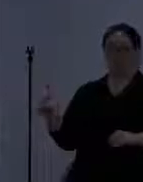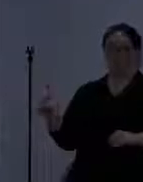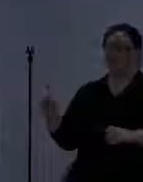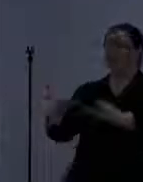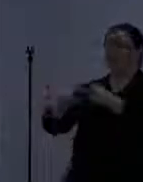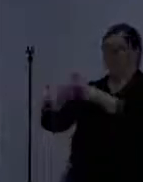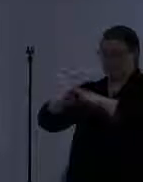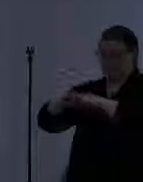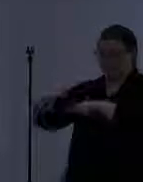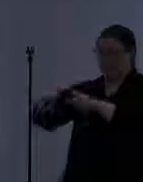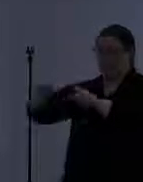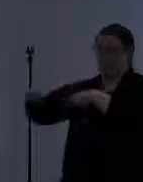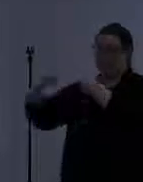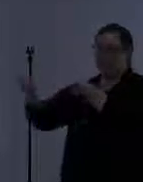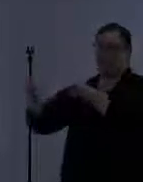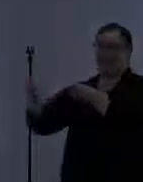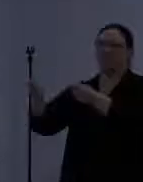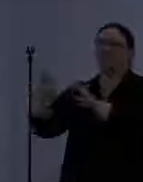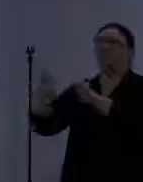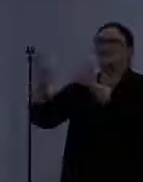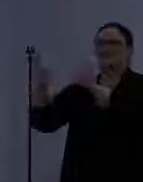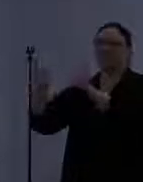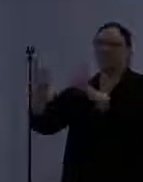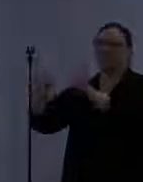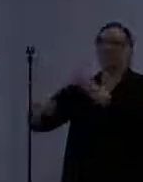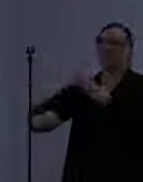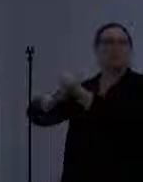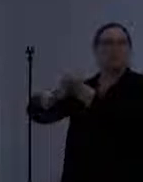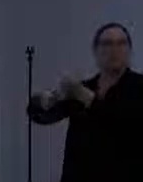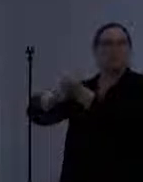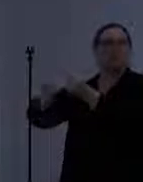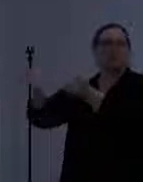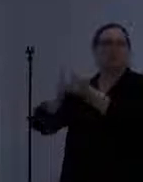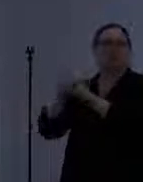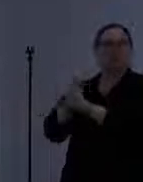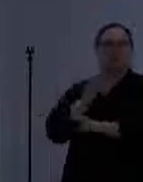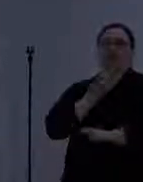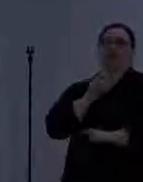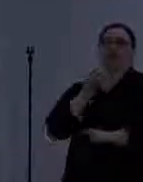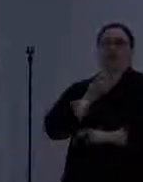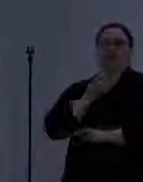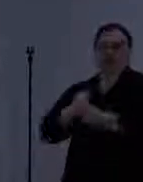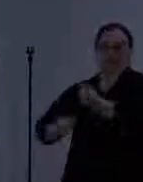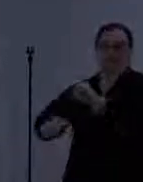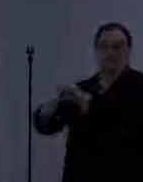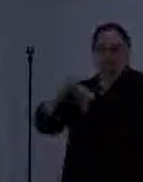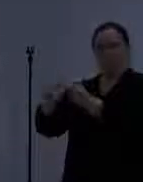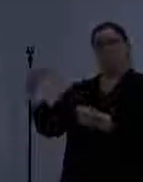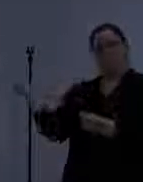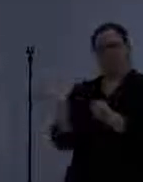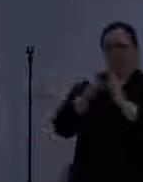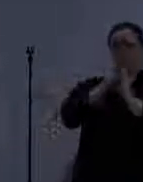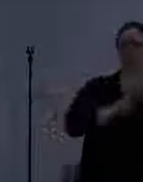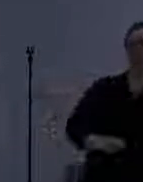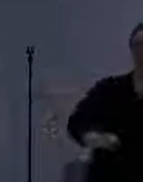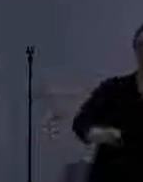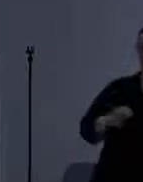they're providing certain types of support that are considered to be higher risk supports. So for